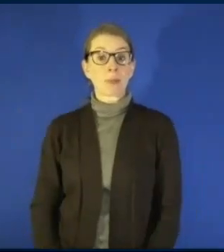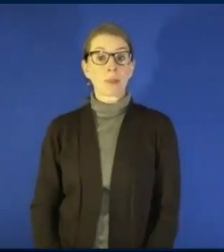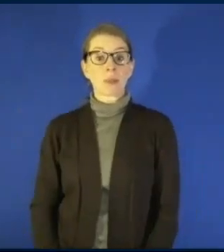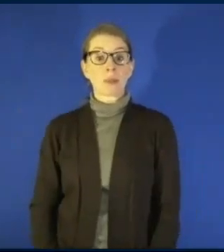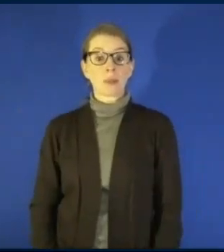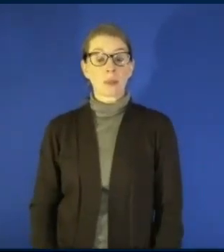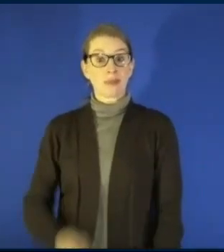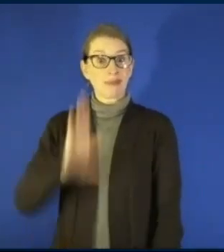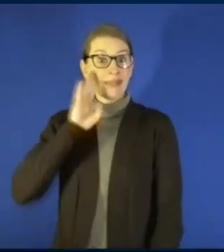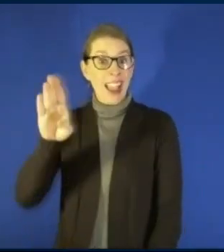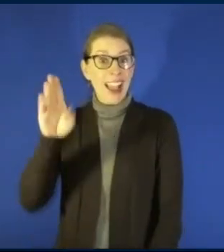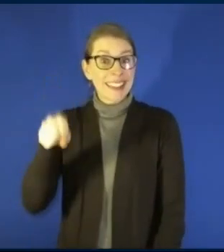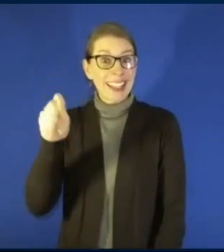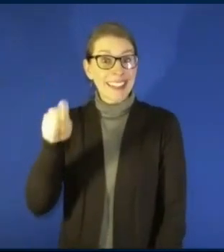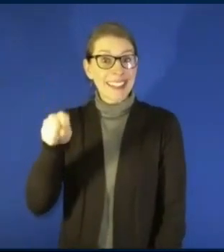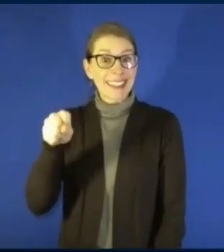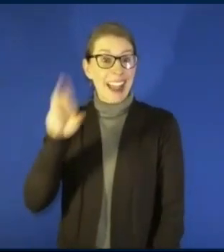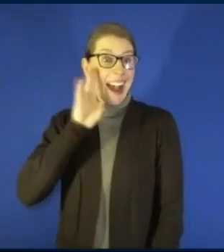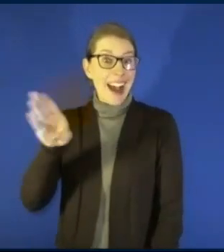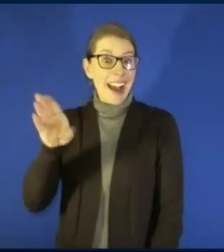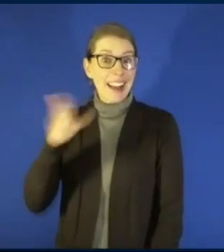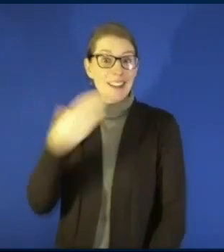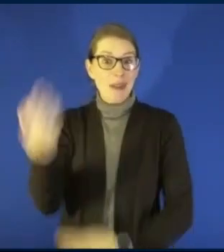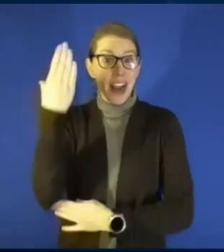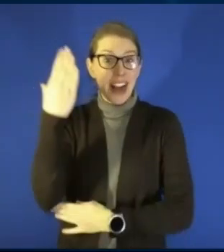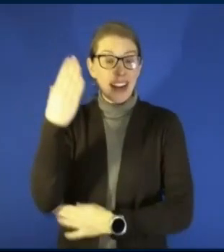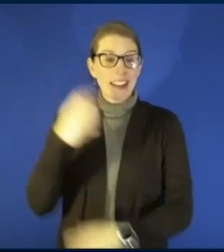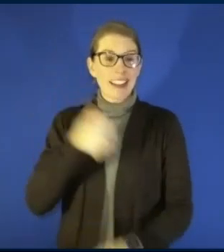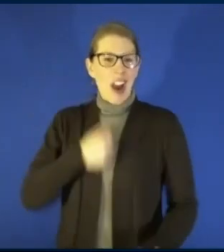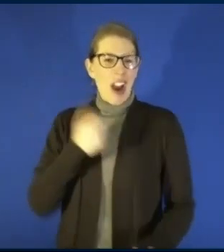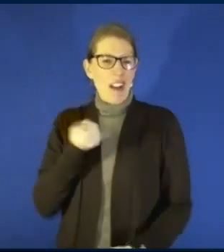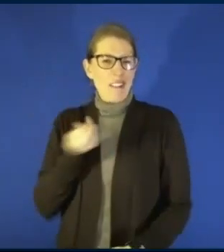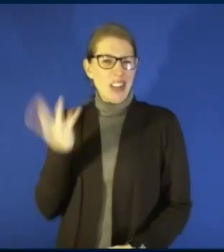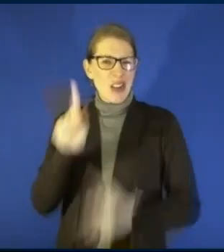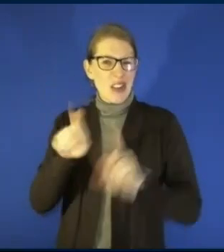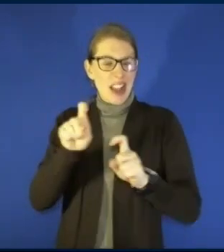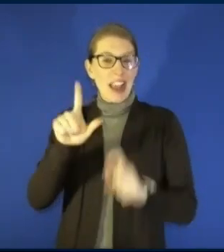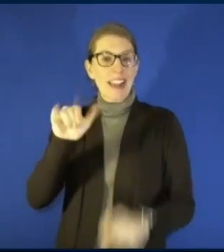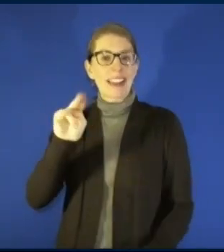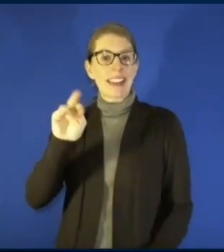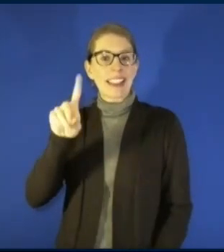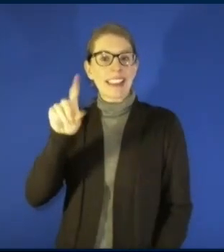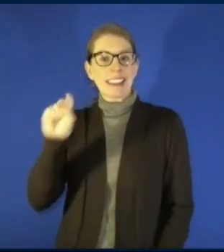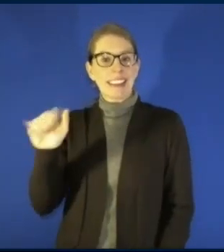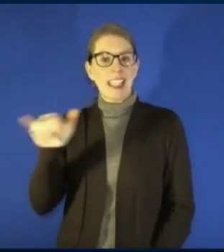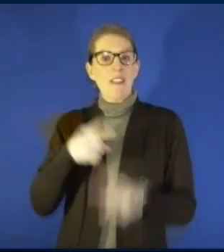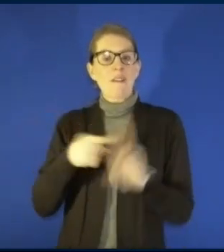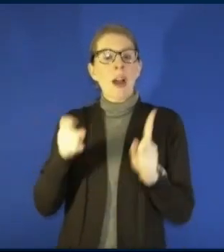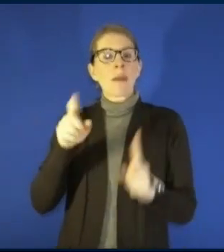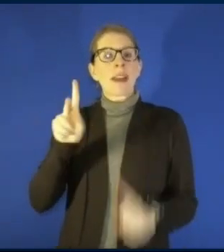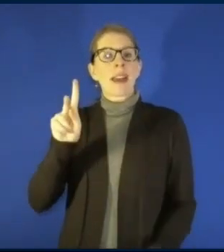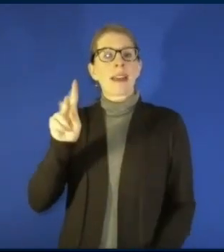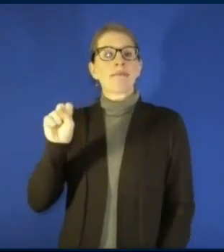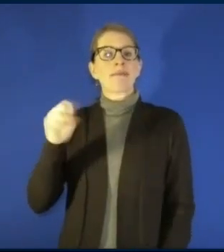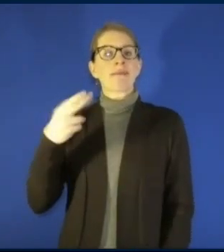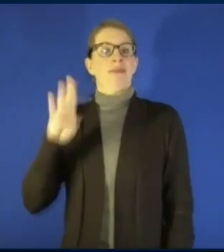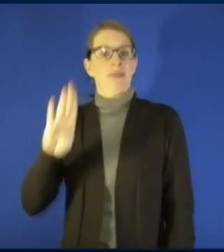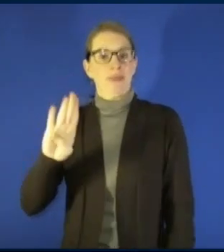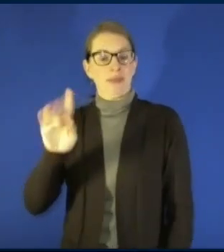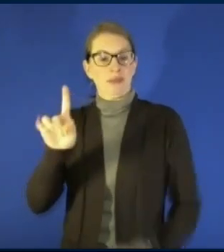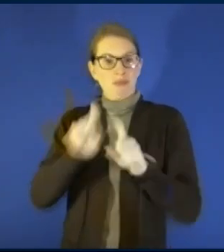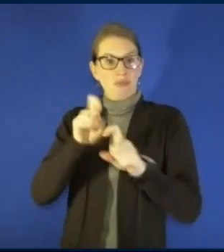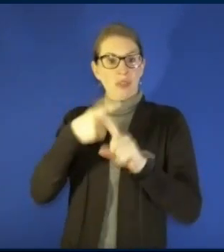I do Hi, not yes. think we... Hi, good morning. Hi, sorry, just got a couple. Hey, this is Lindsay from KSHB. We had a couple questions for